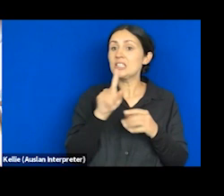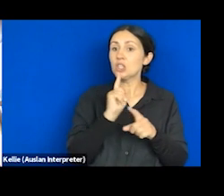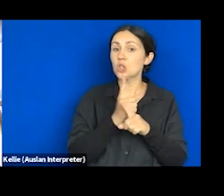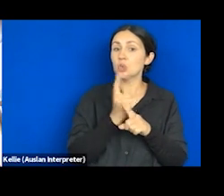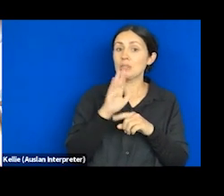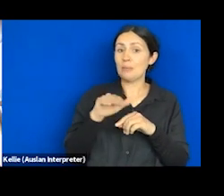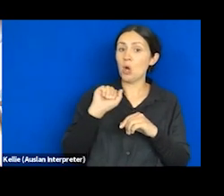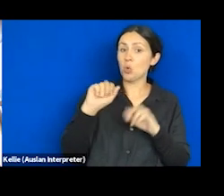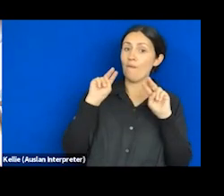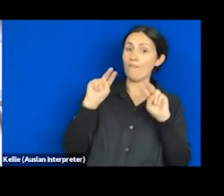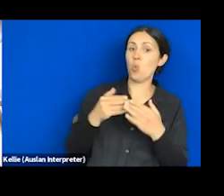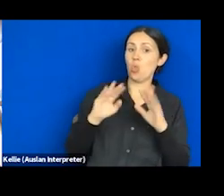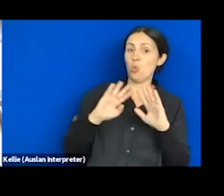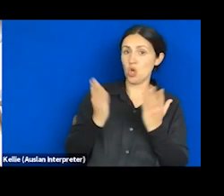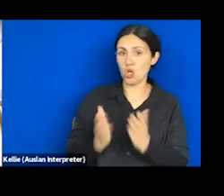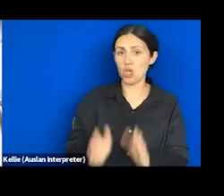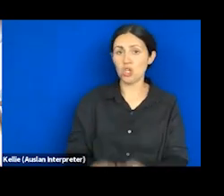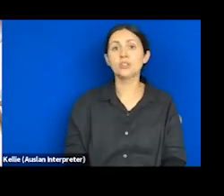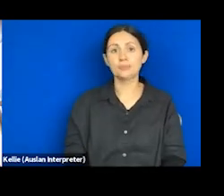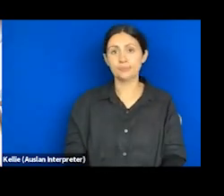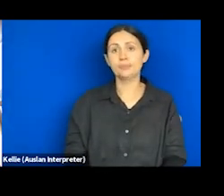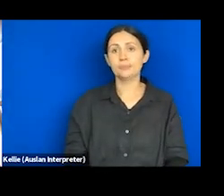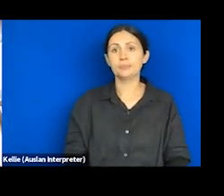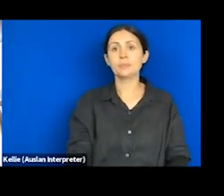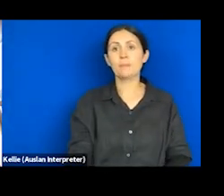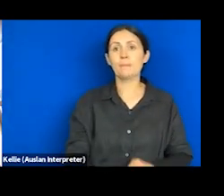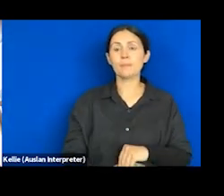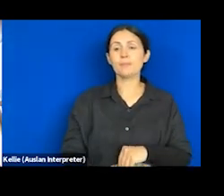world. This breakdown in